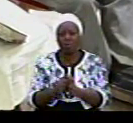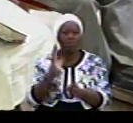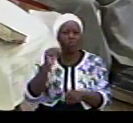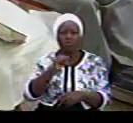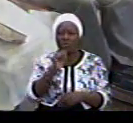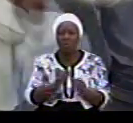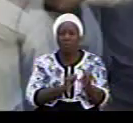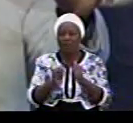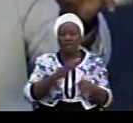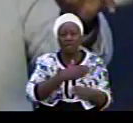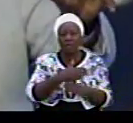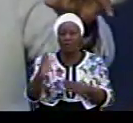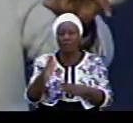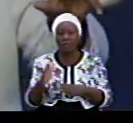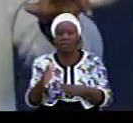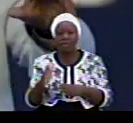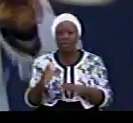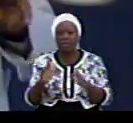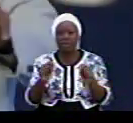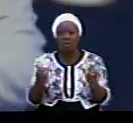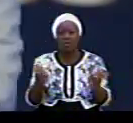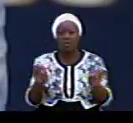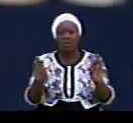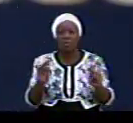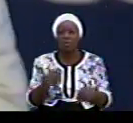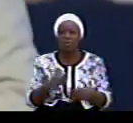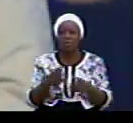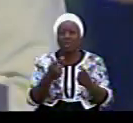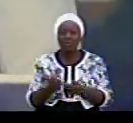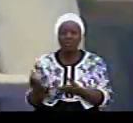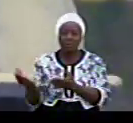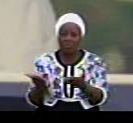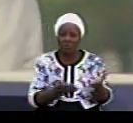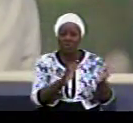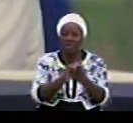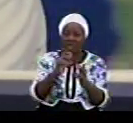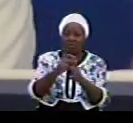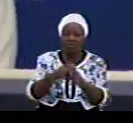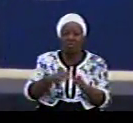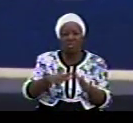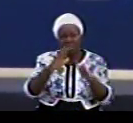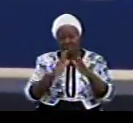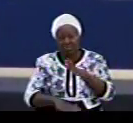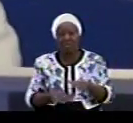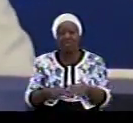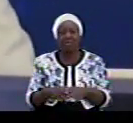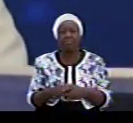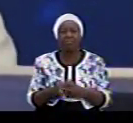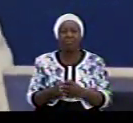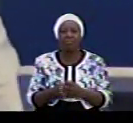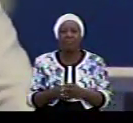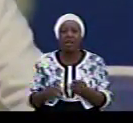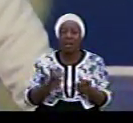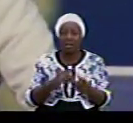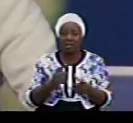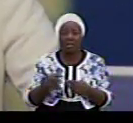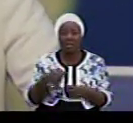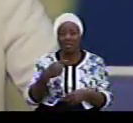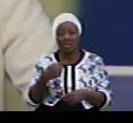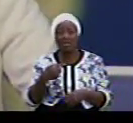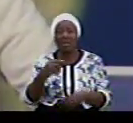pass away. Thomas relegated the word to the background, and he said,